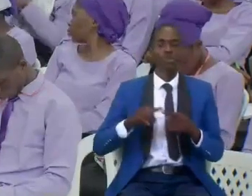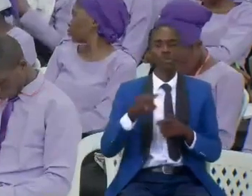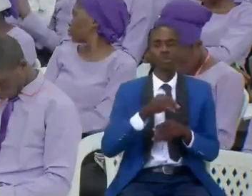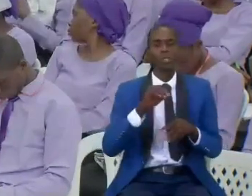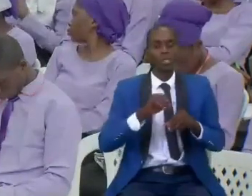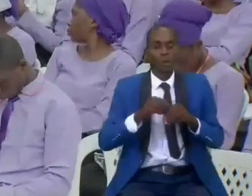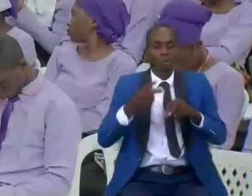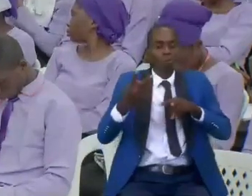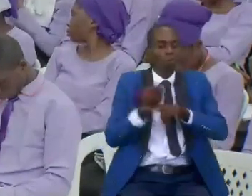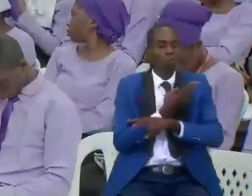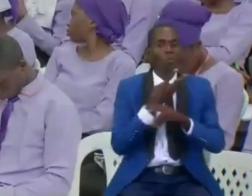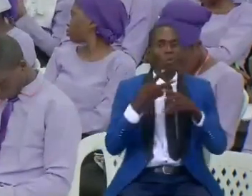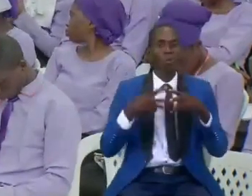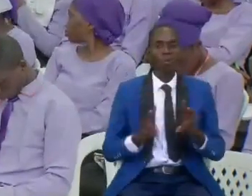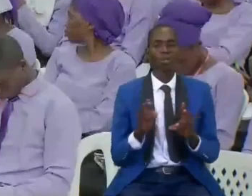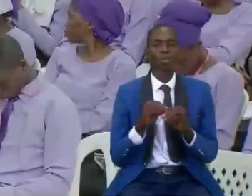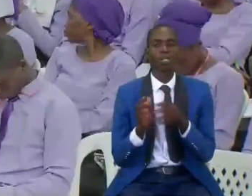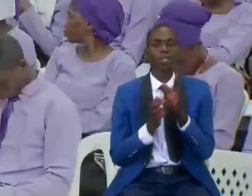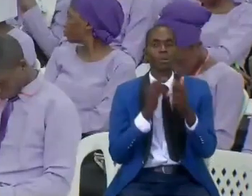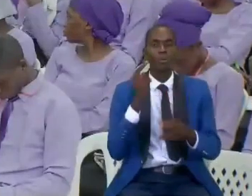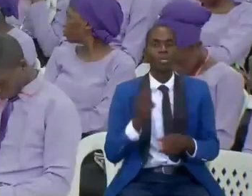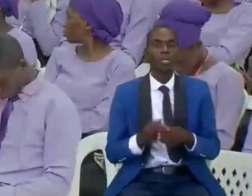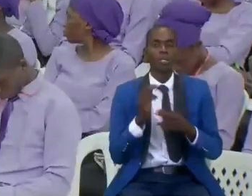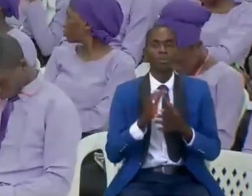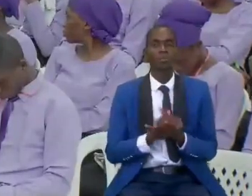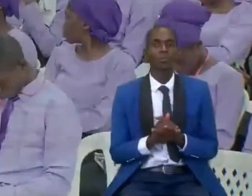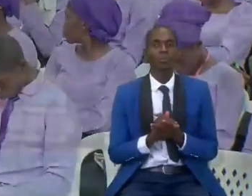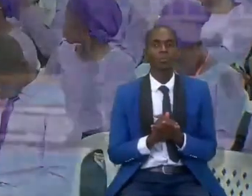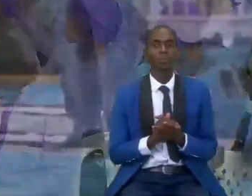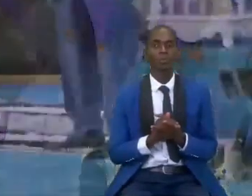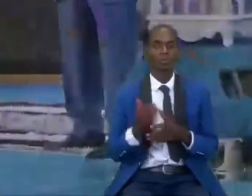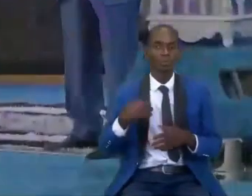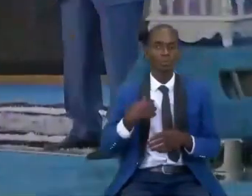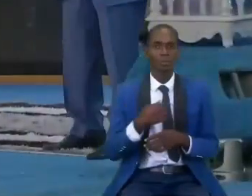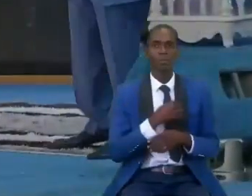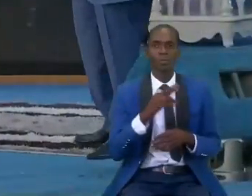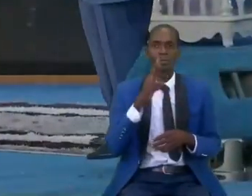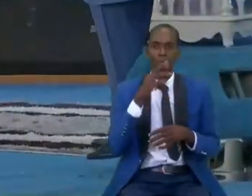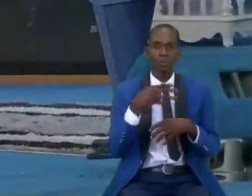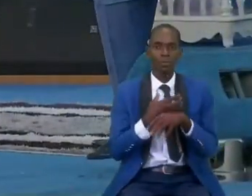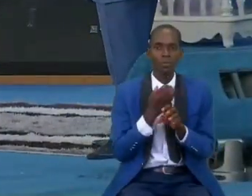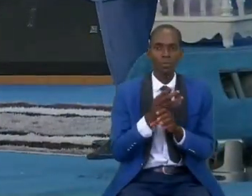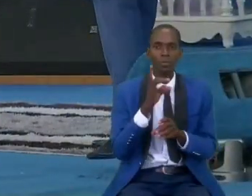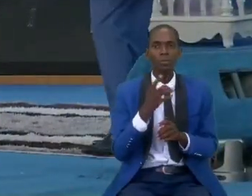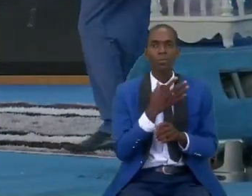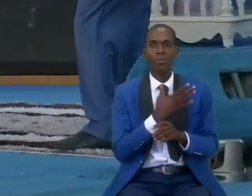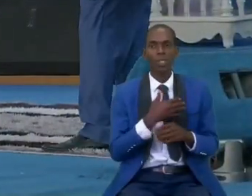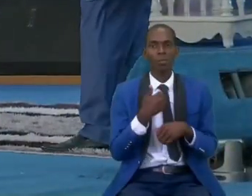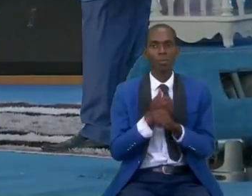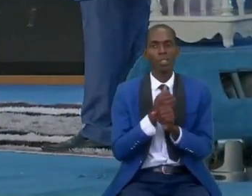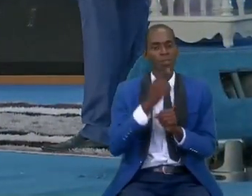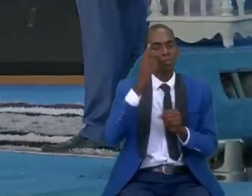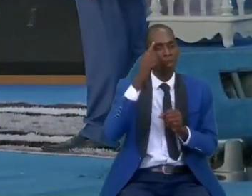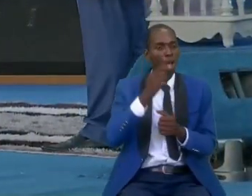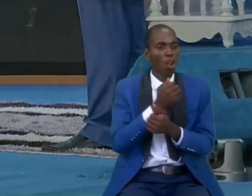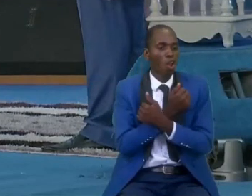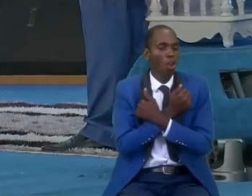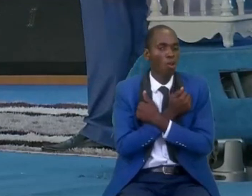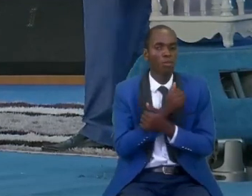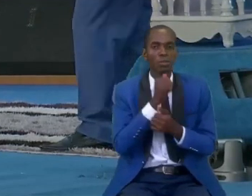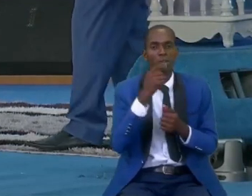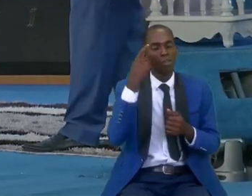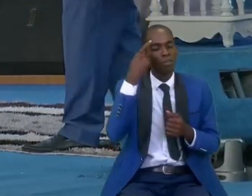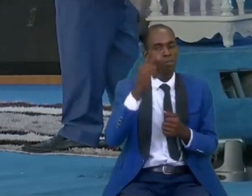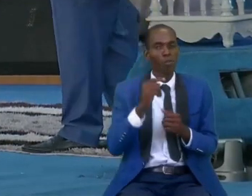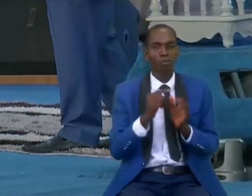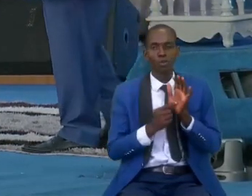are created and made for love. Not for frowning, not for anger, not for fighting, not for hurting